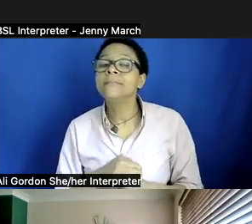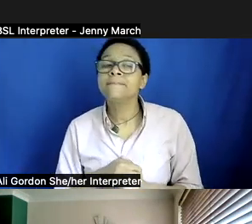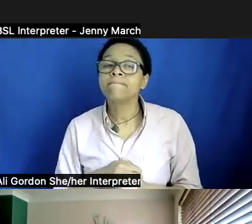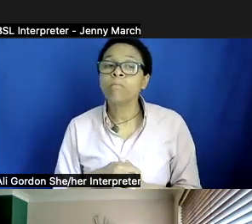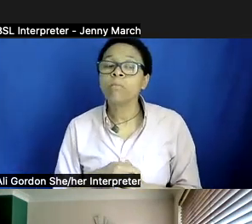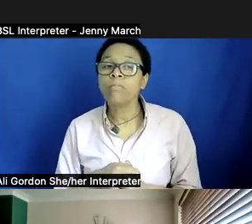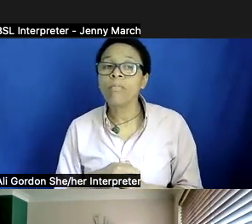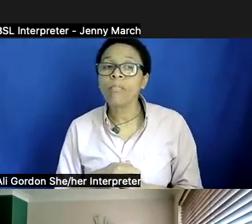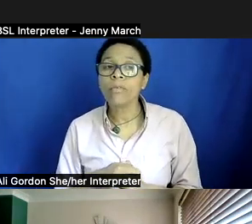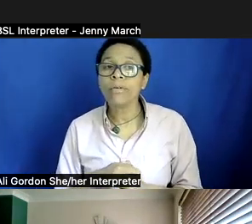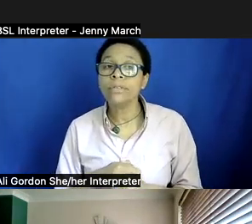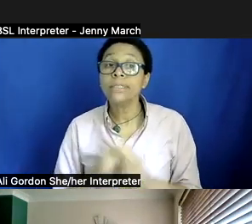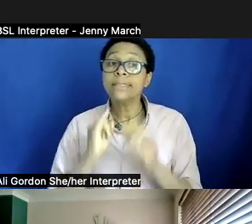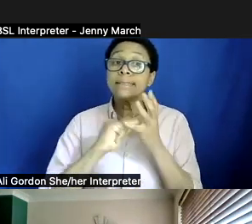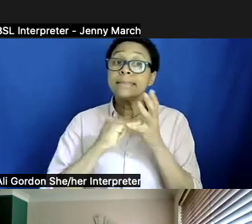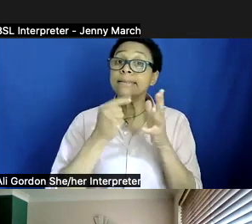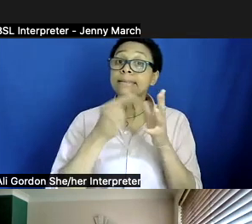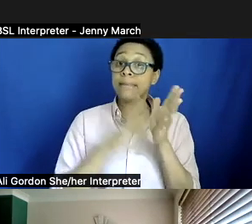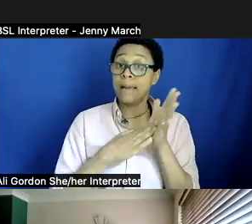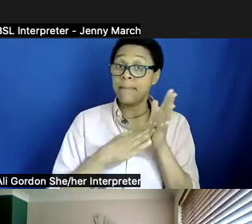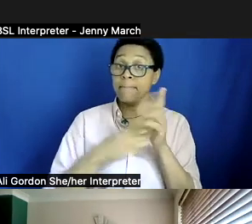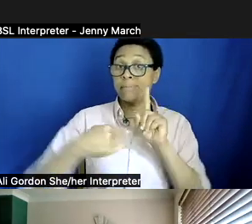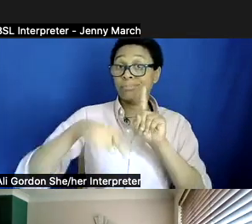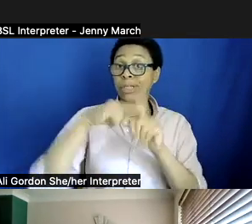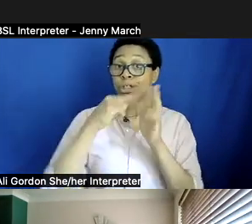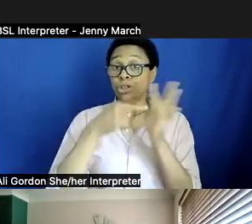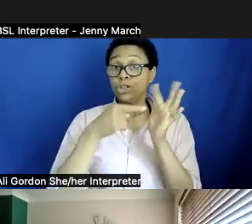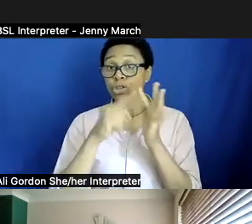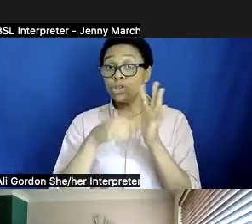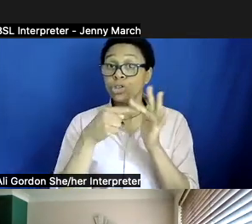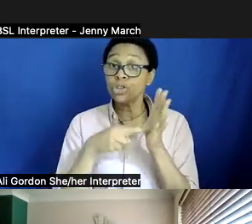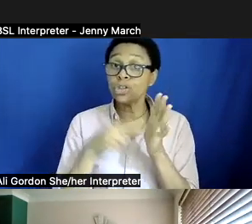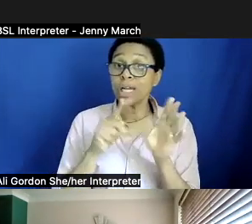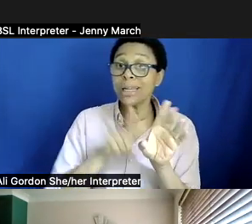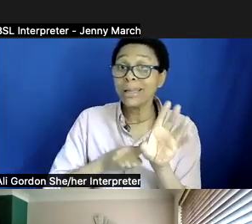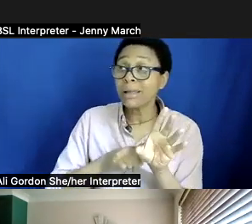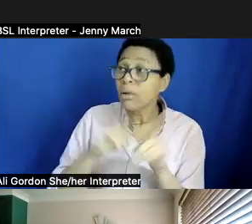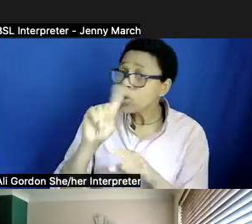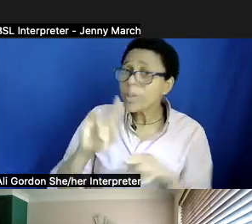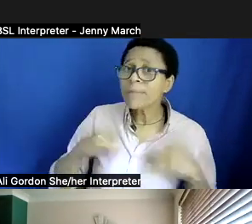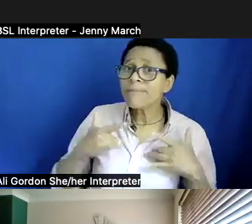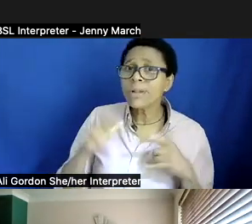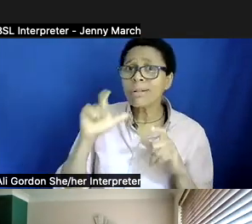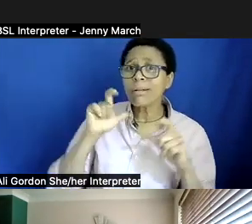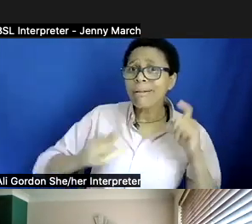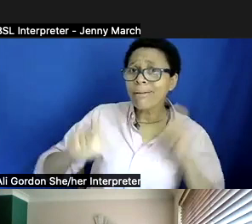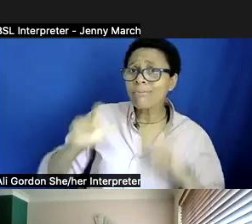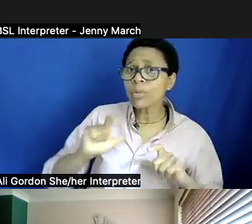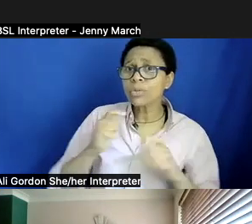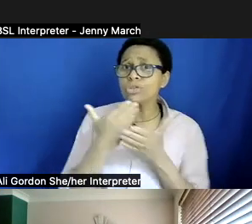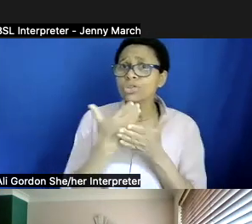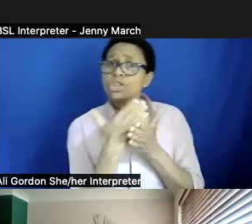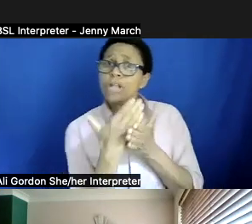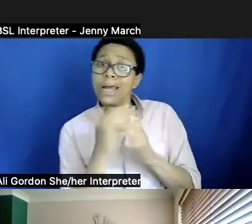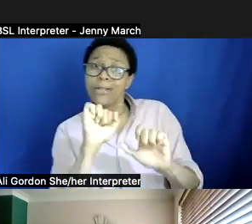On Sam and Jenny's talk, does anybody feel comfortable sharing with anything that struck them, or any doodles that